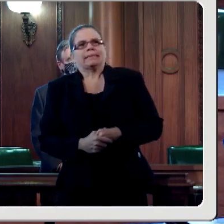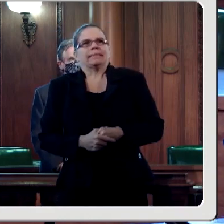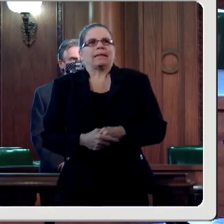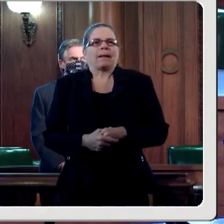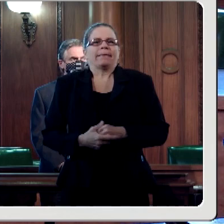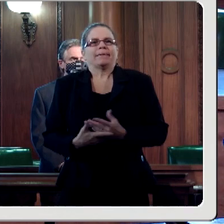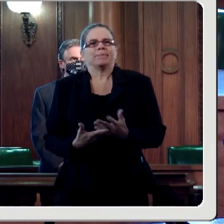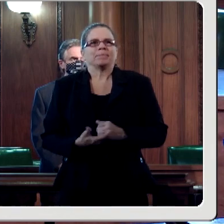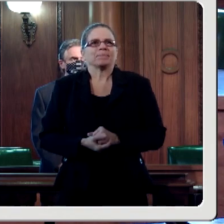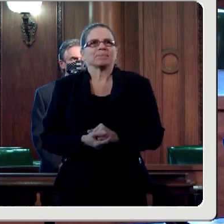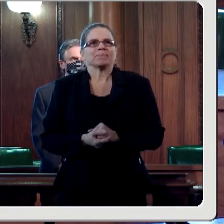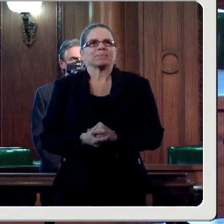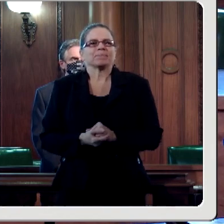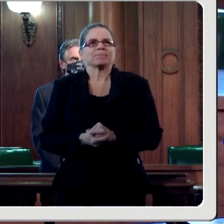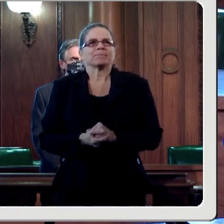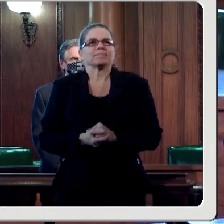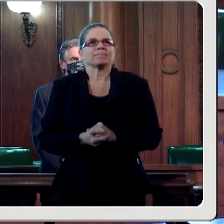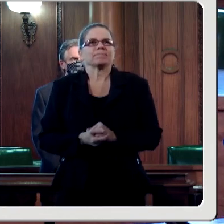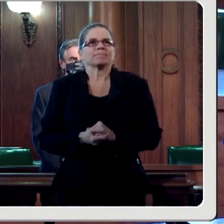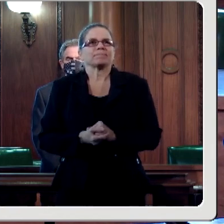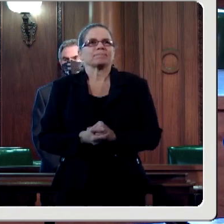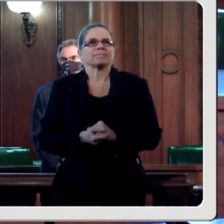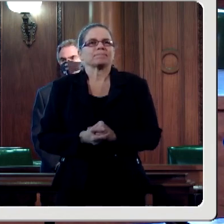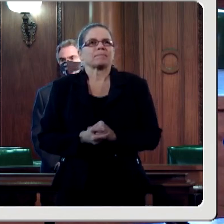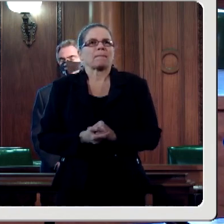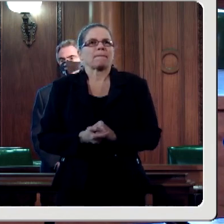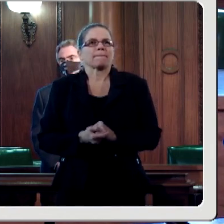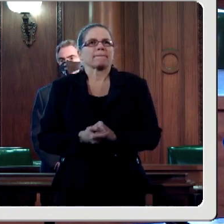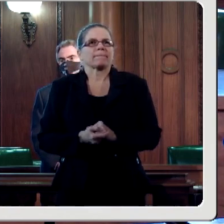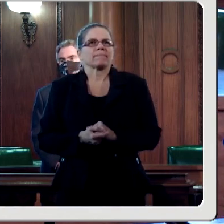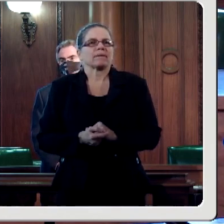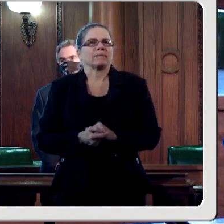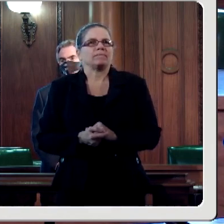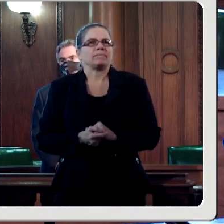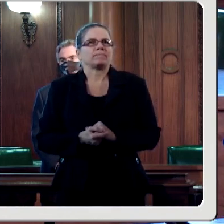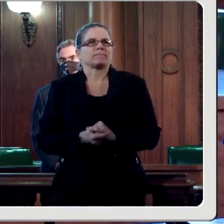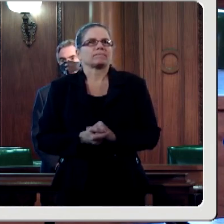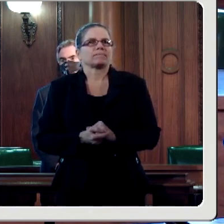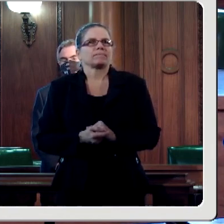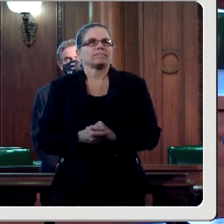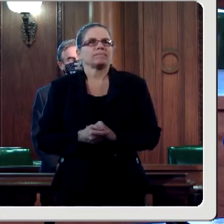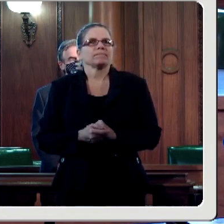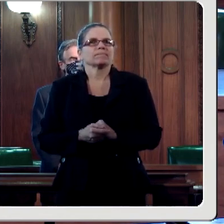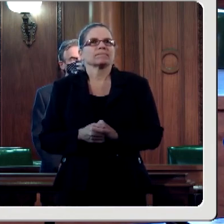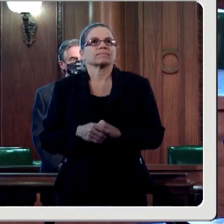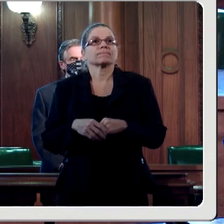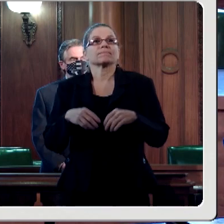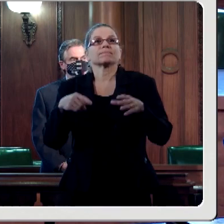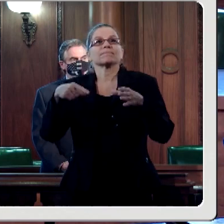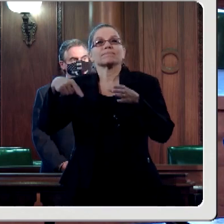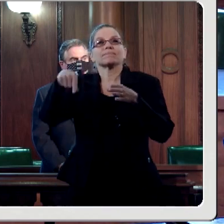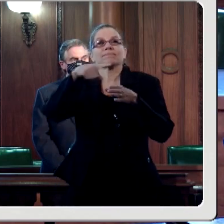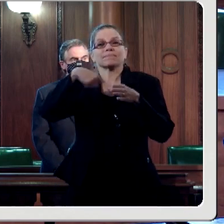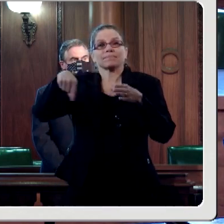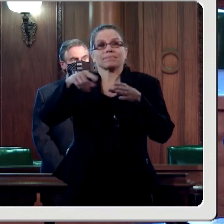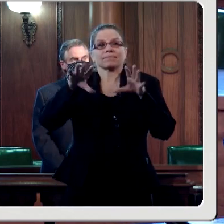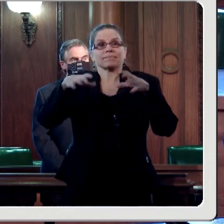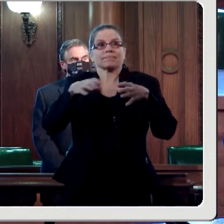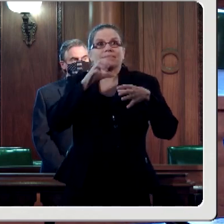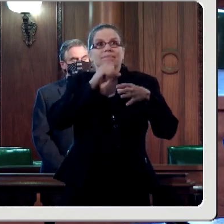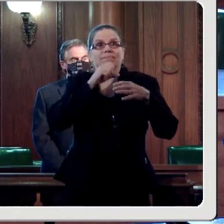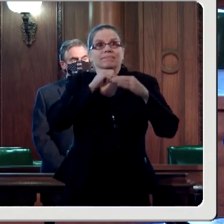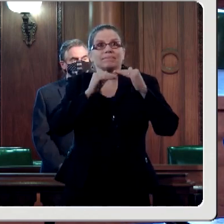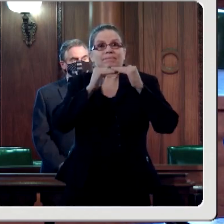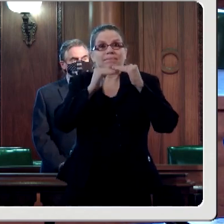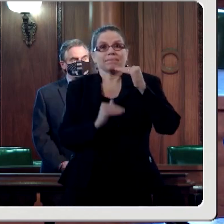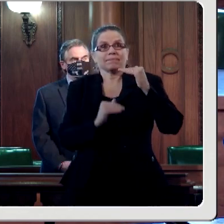as far as that under 50 is concerned. So that did go down a bit. But what we also saw on the other end,